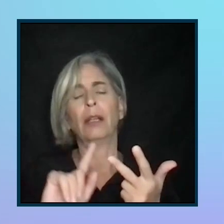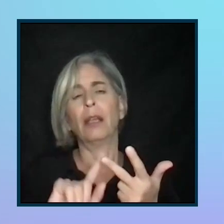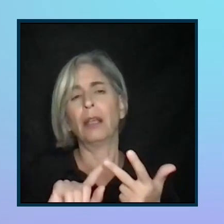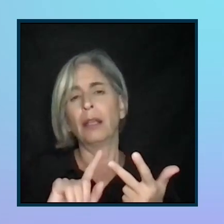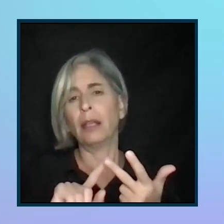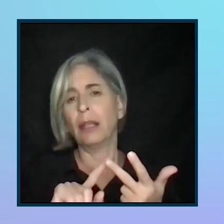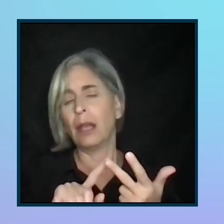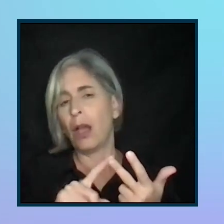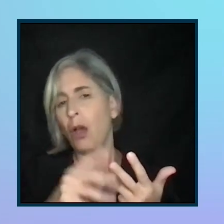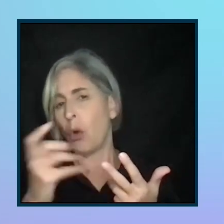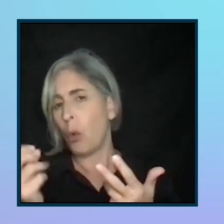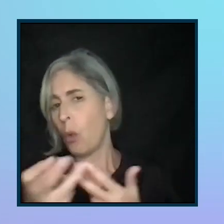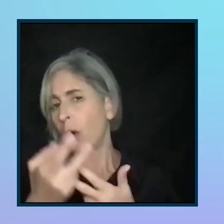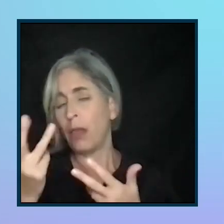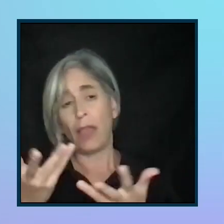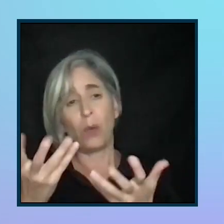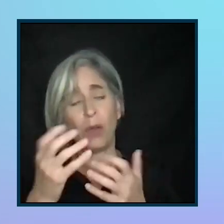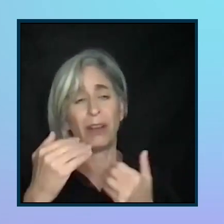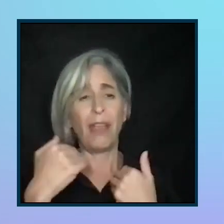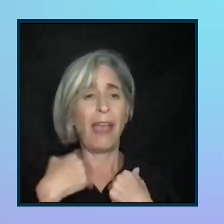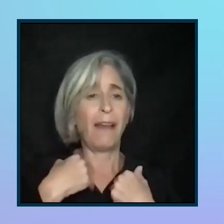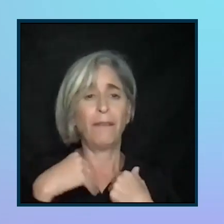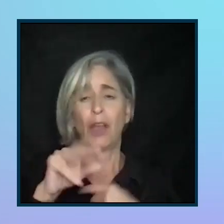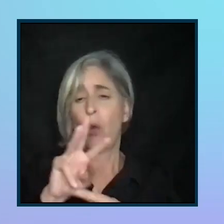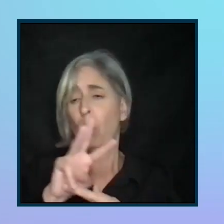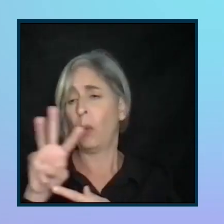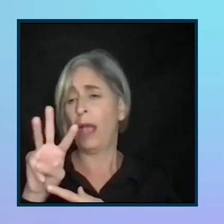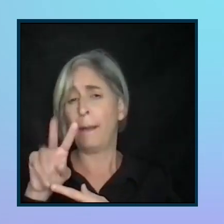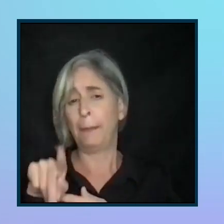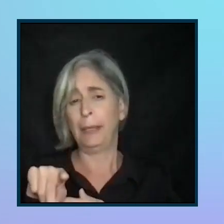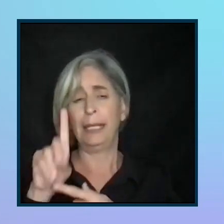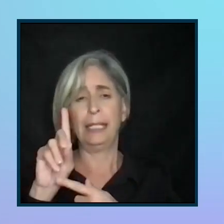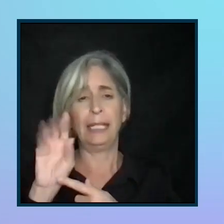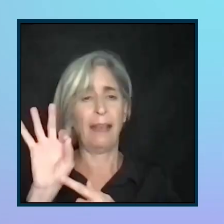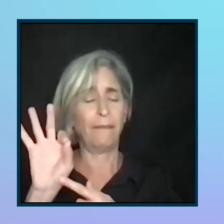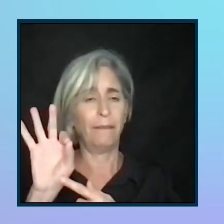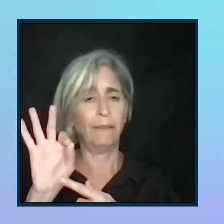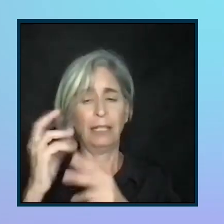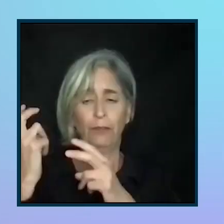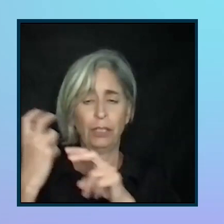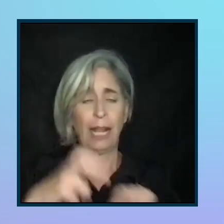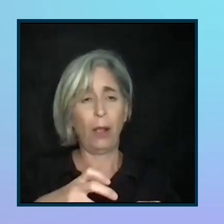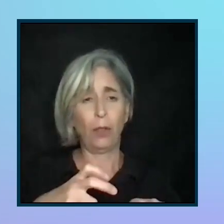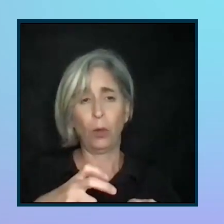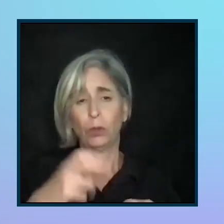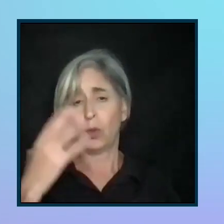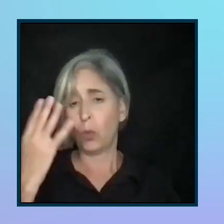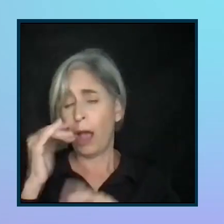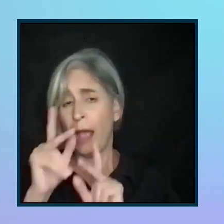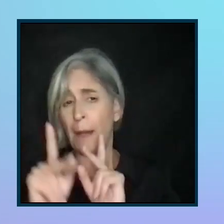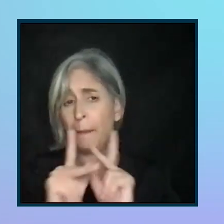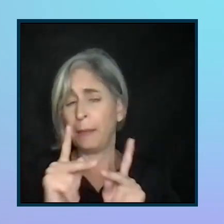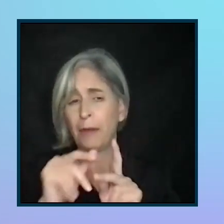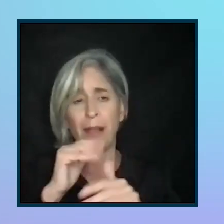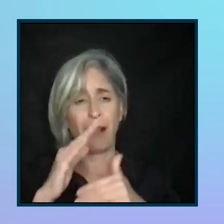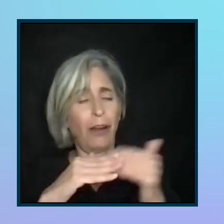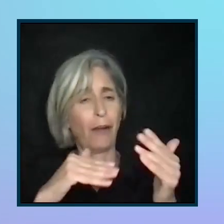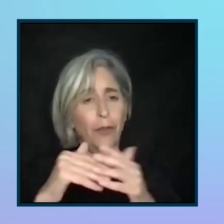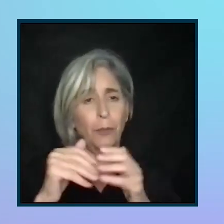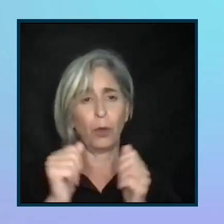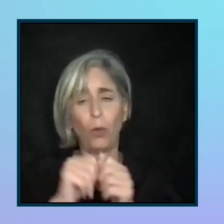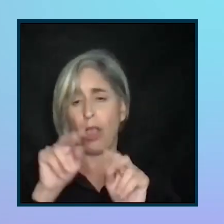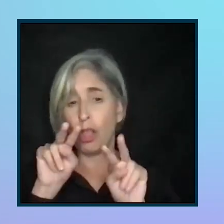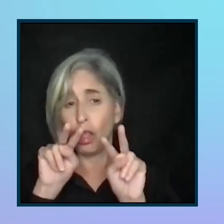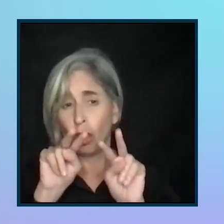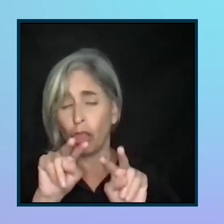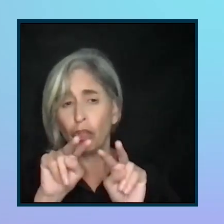deliverable. They want to have web PDF that may be available for download because folks aren't comfortable with looking